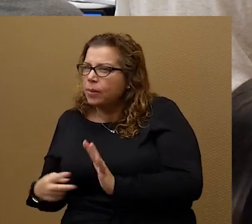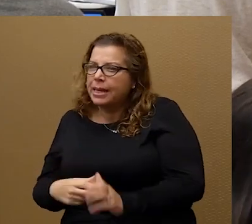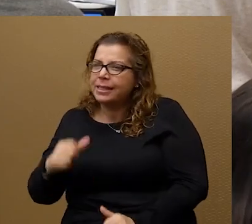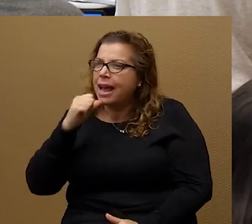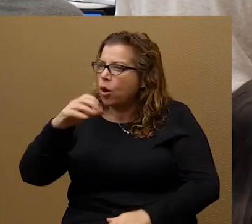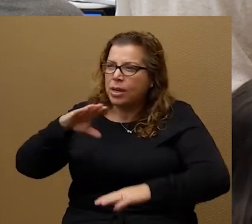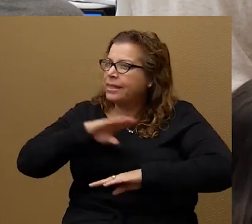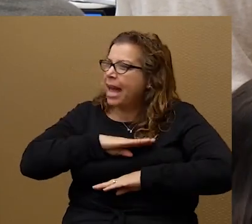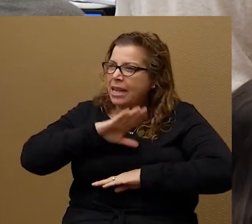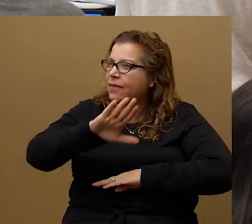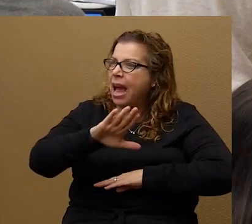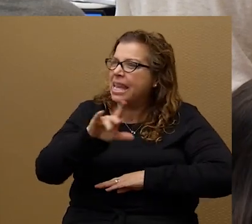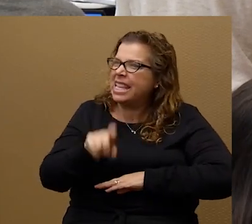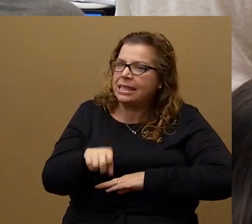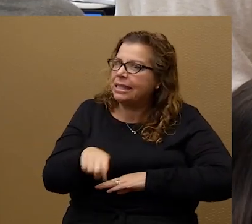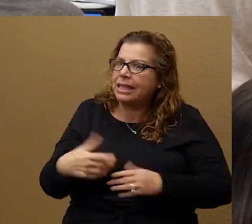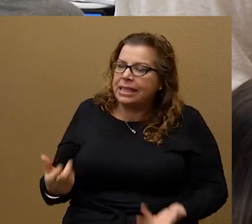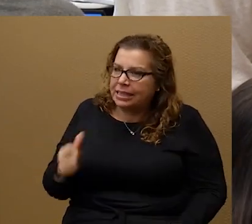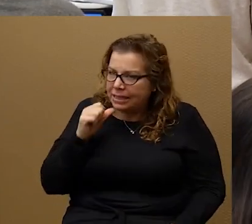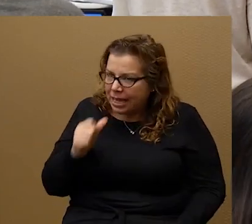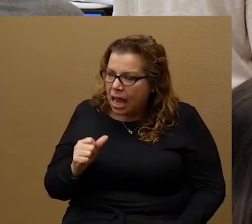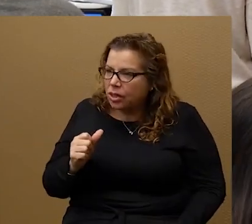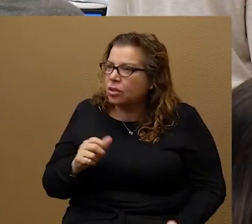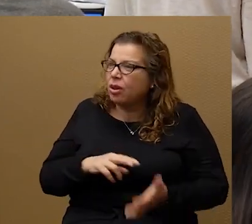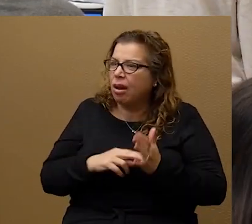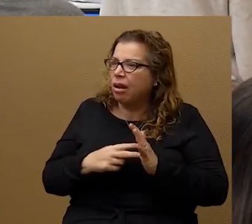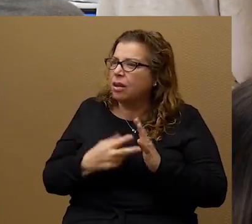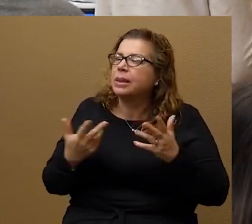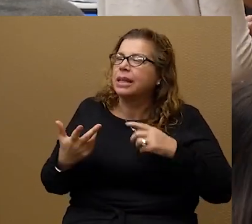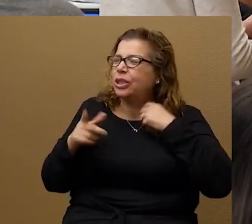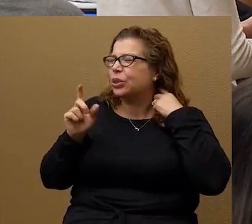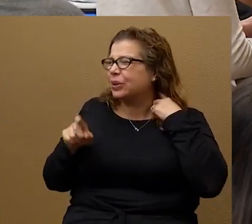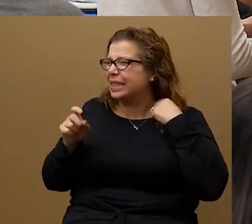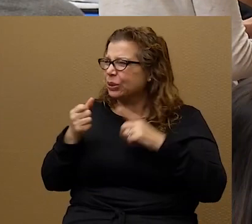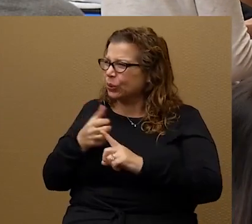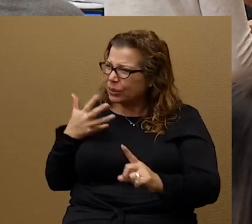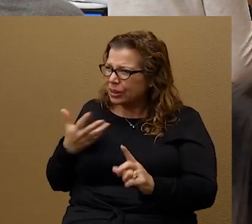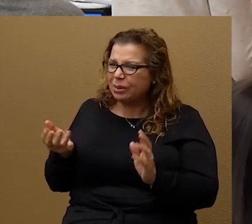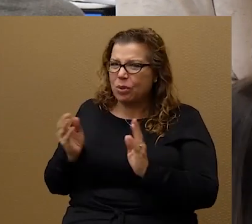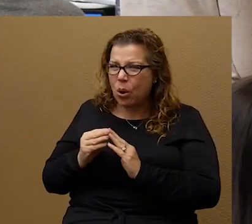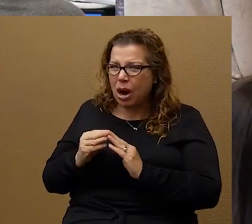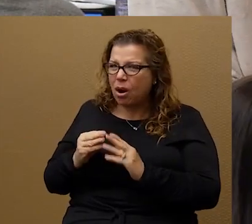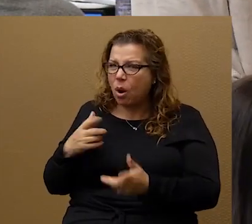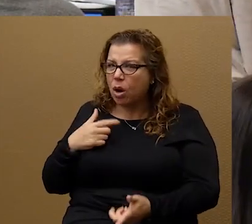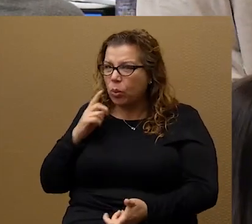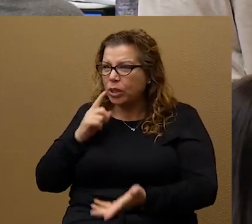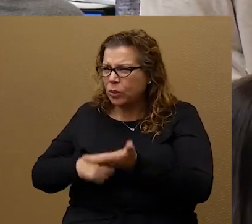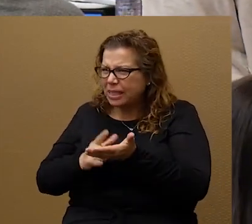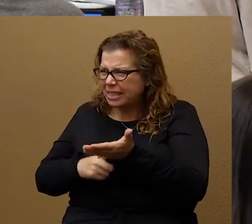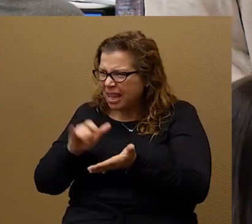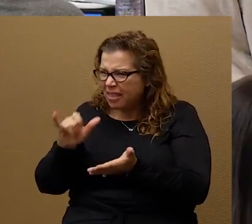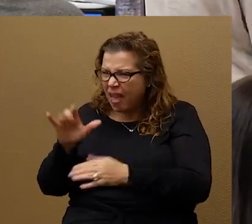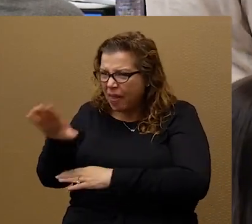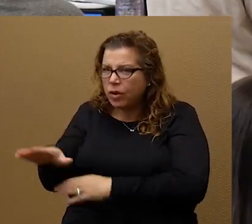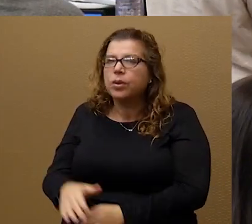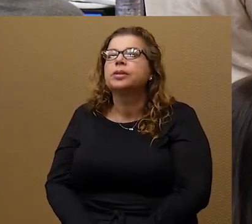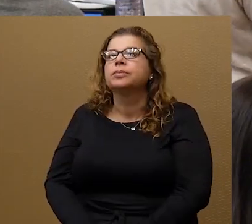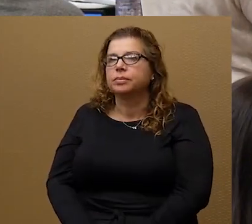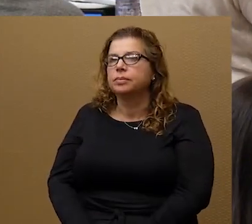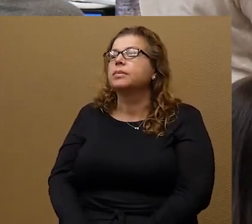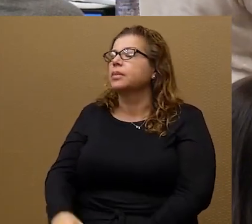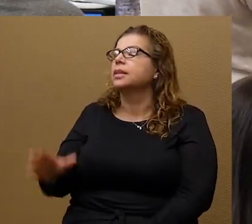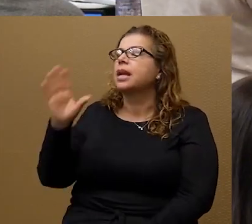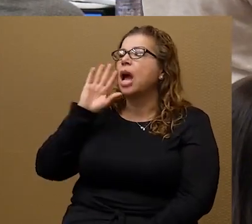for attention Right. at that time. So can you talk about that, or maybe that's in the afternoon session? I'm not sure. And I'll dive into that